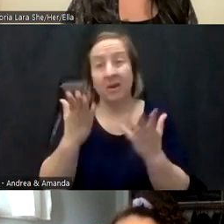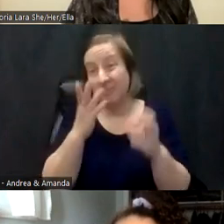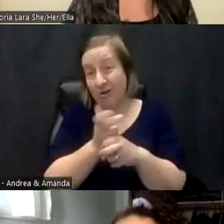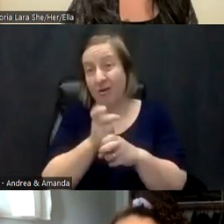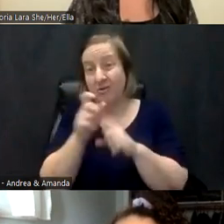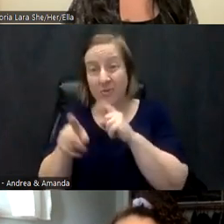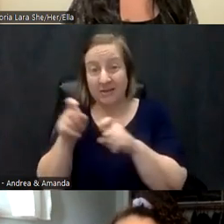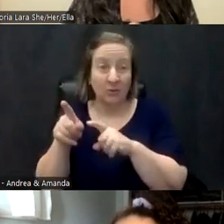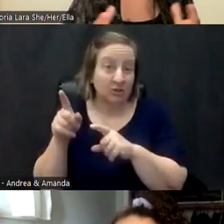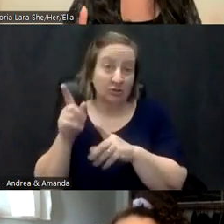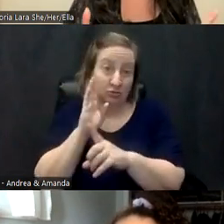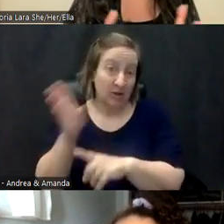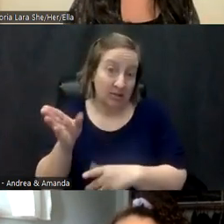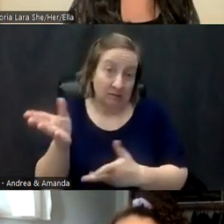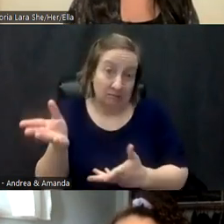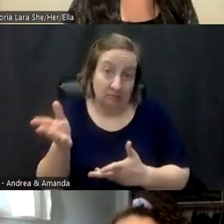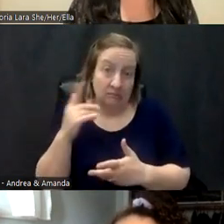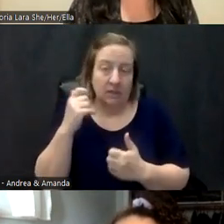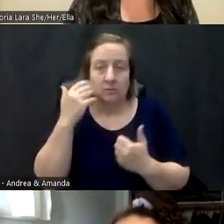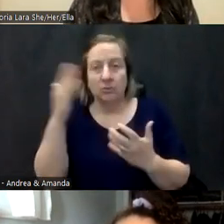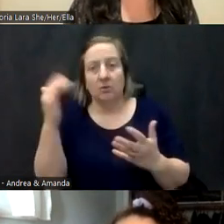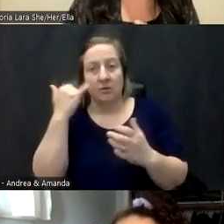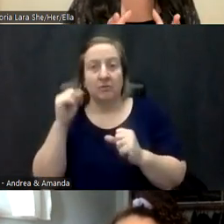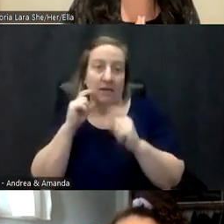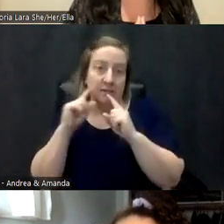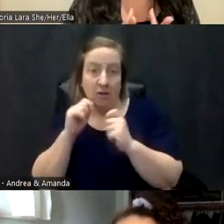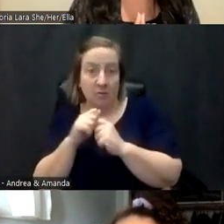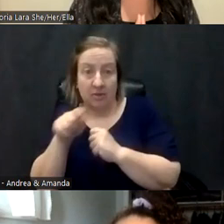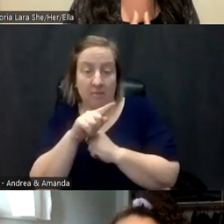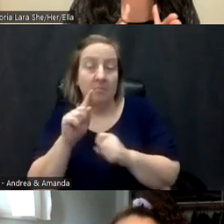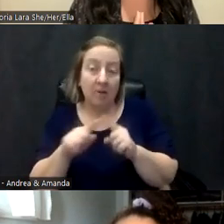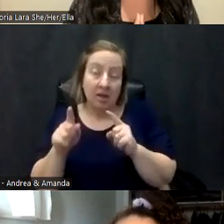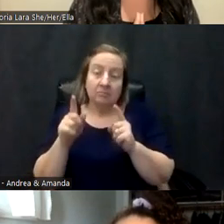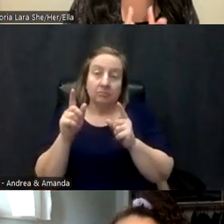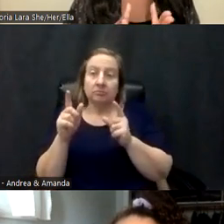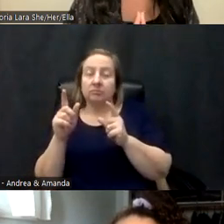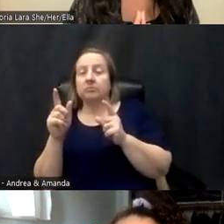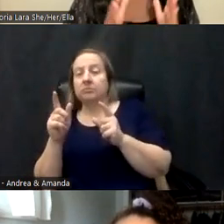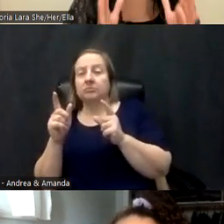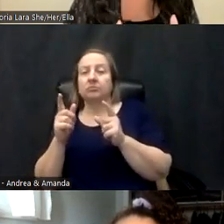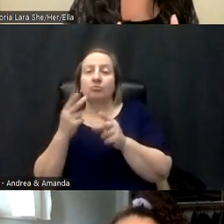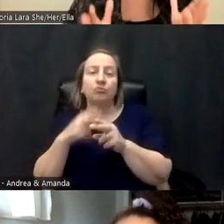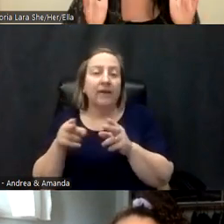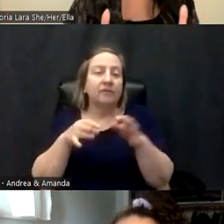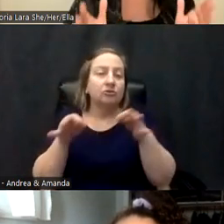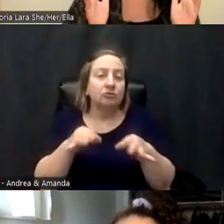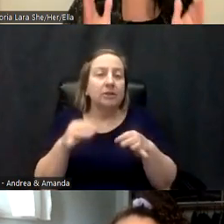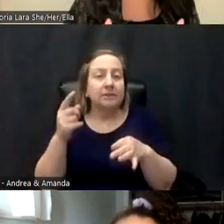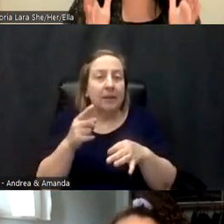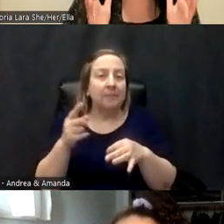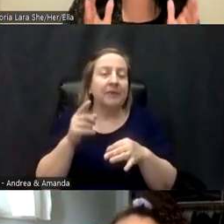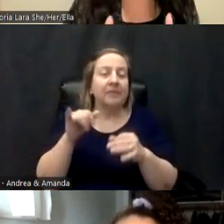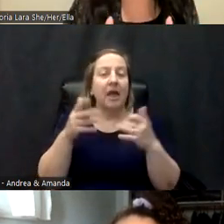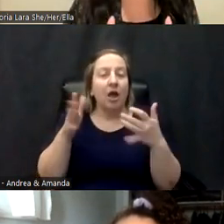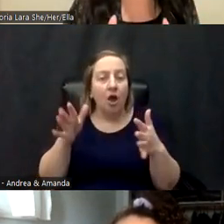directly to them because we don't know if we can talk to them, but it's come up with a brief description of something that was